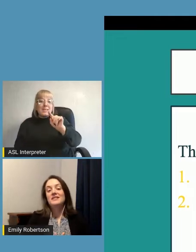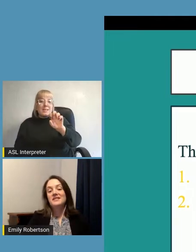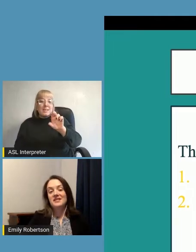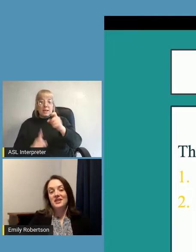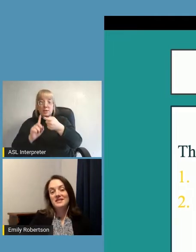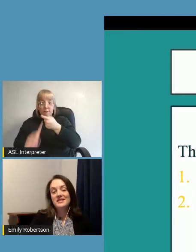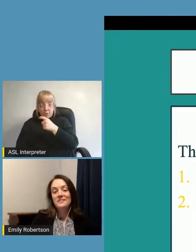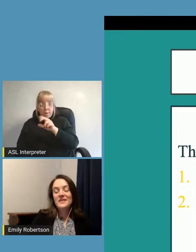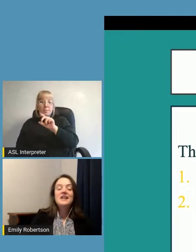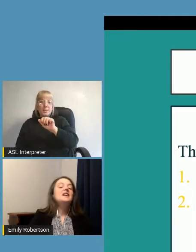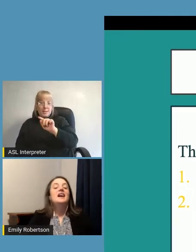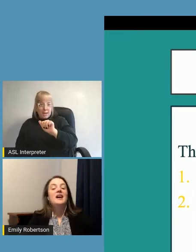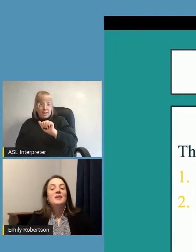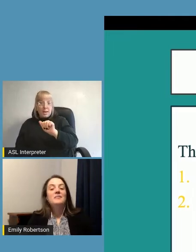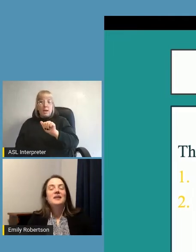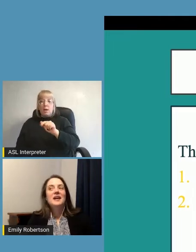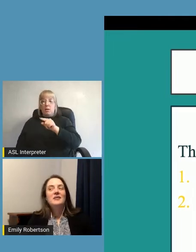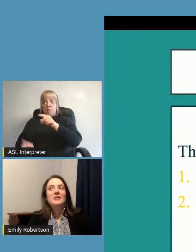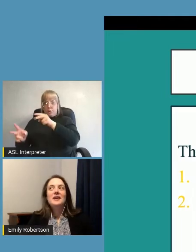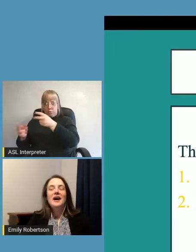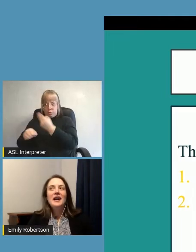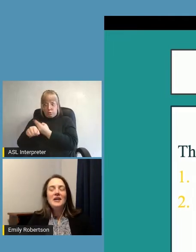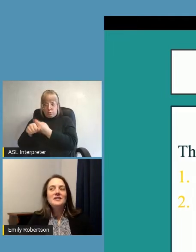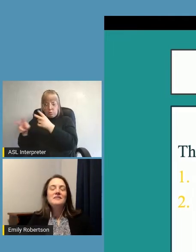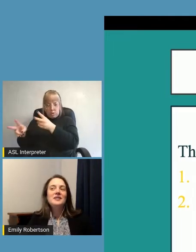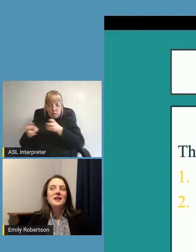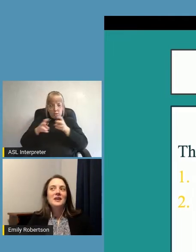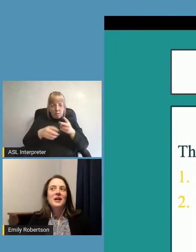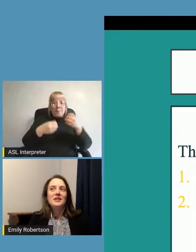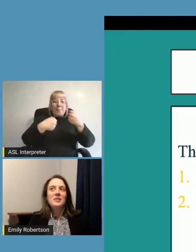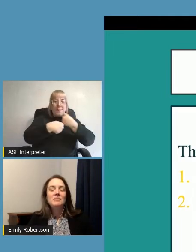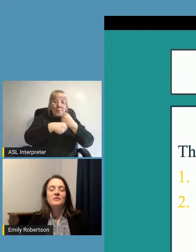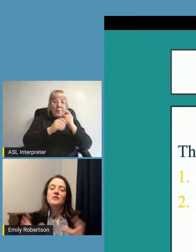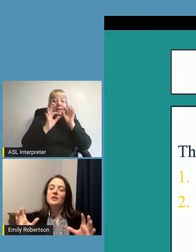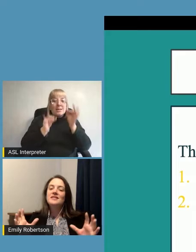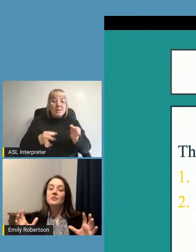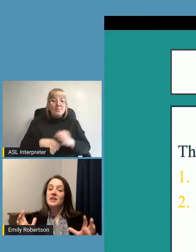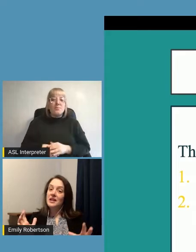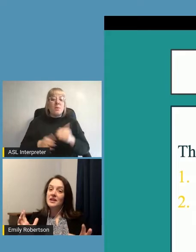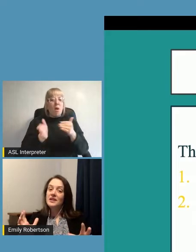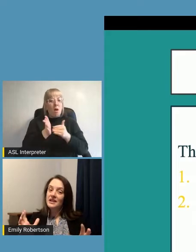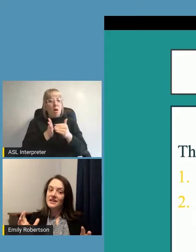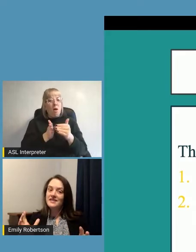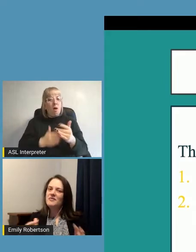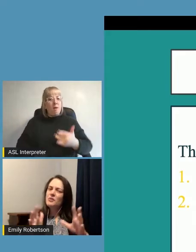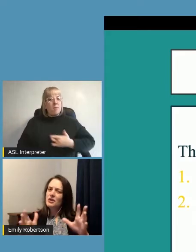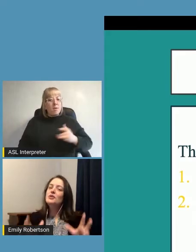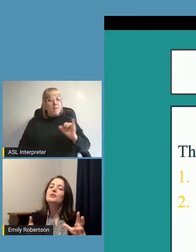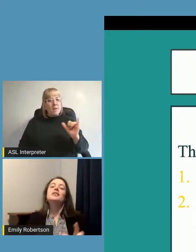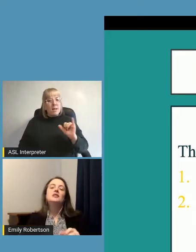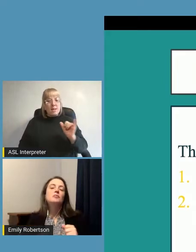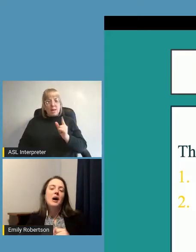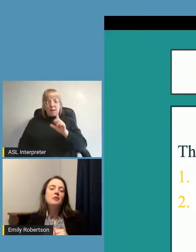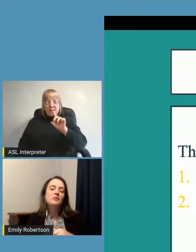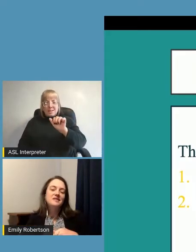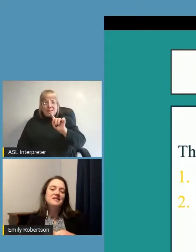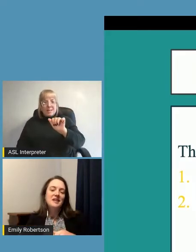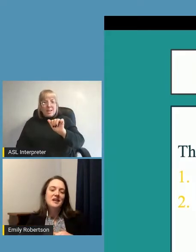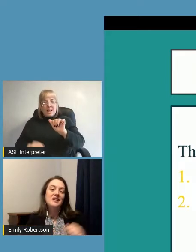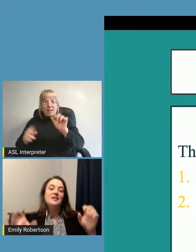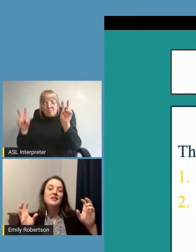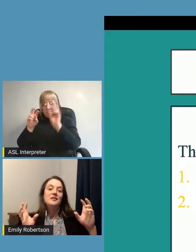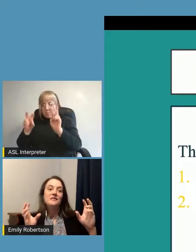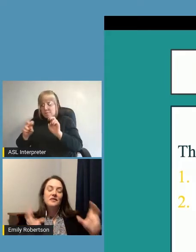insights to make decisions. Now, I often feel like a lot of people focus with data analytics. If you were to Google it, you probably